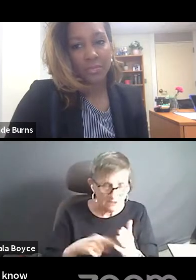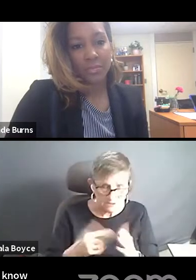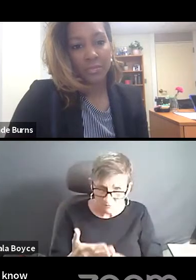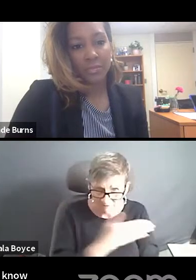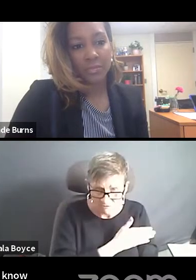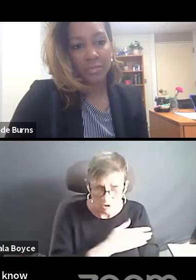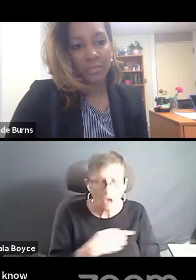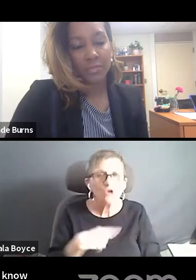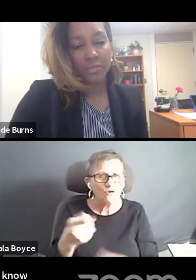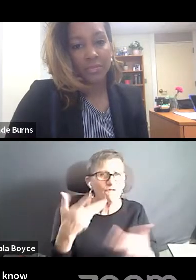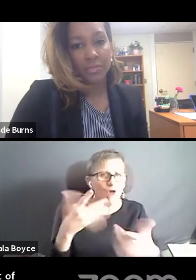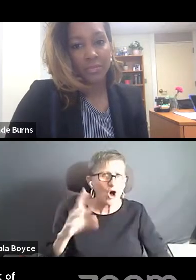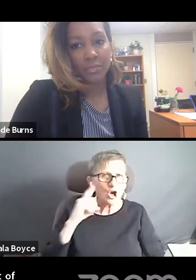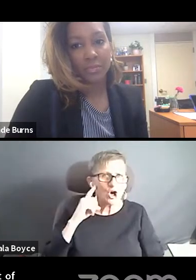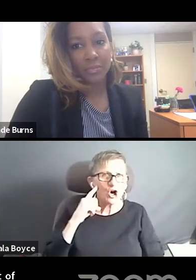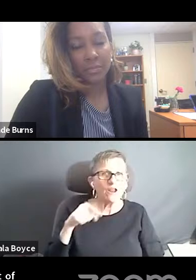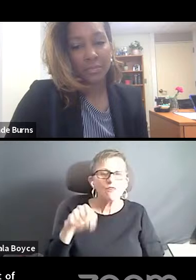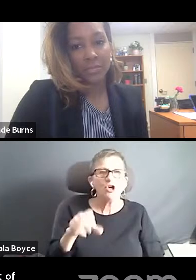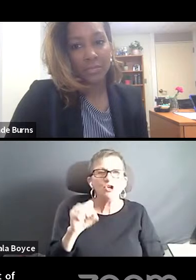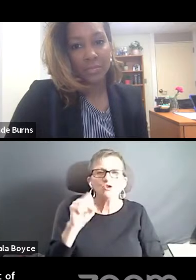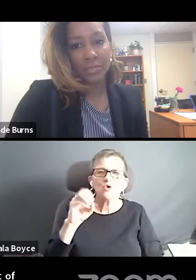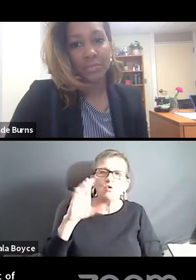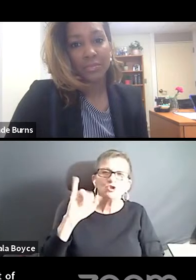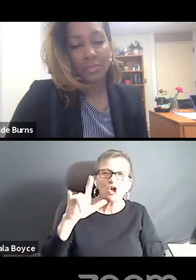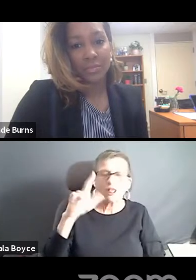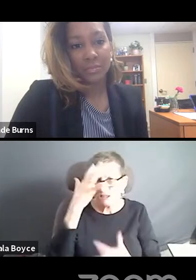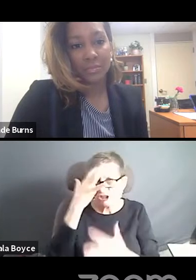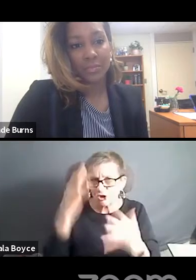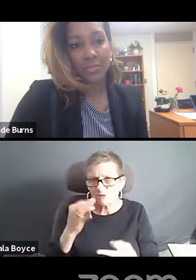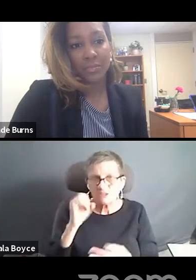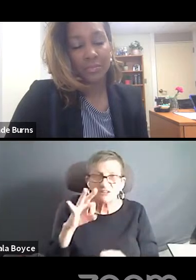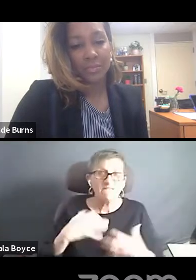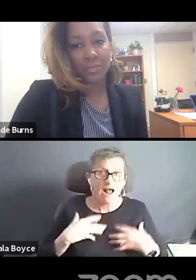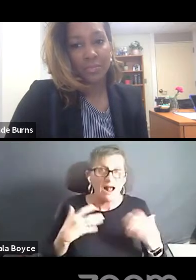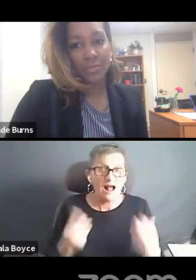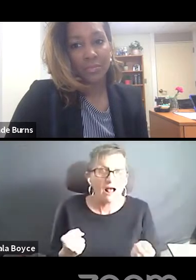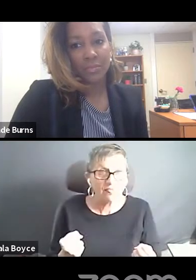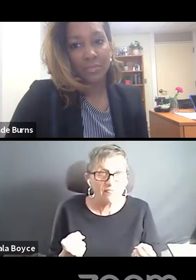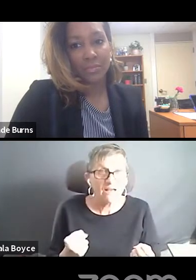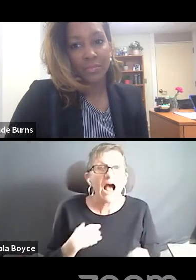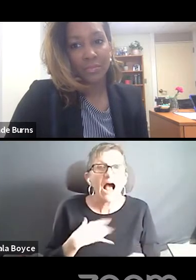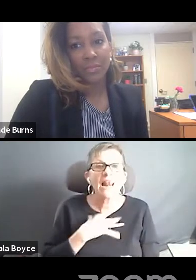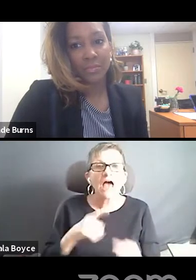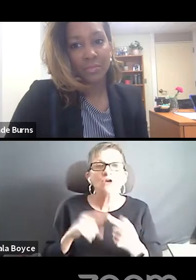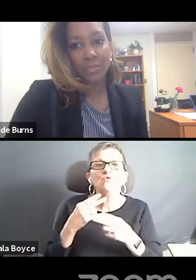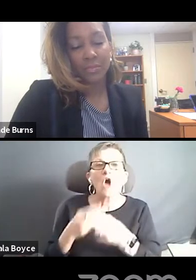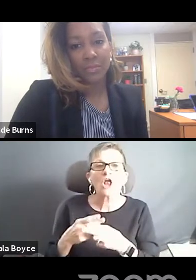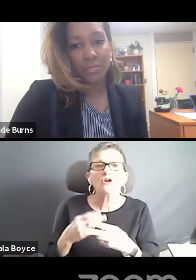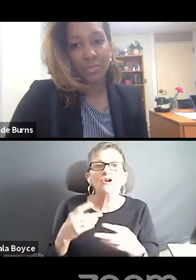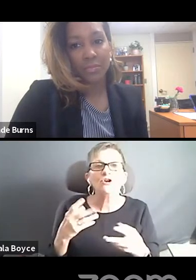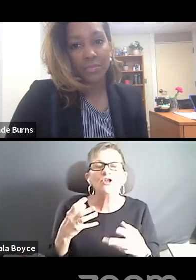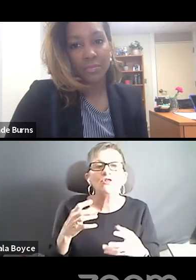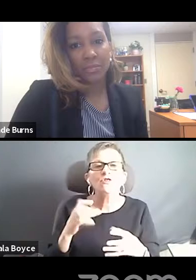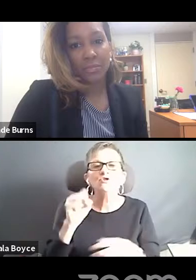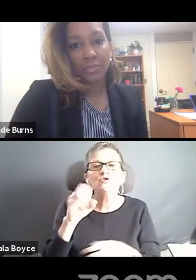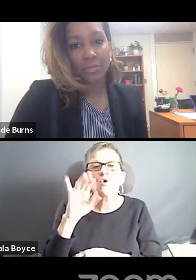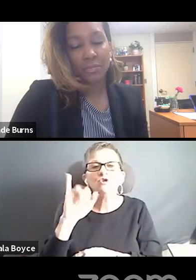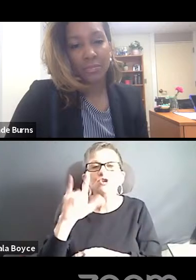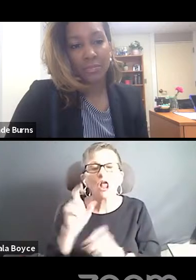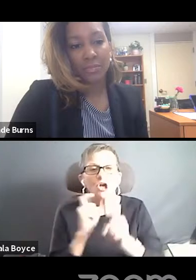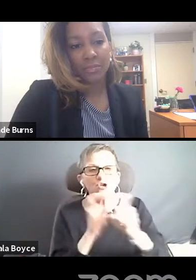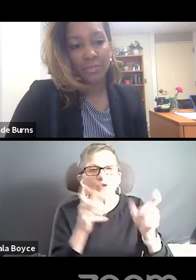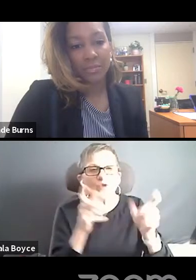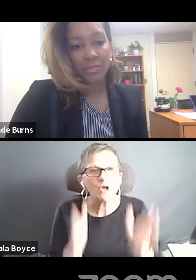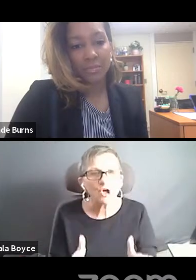all certainly heard of the social determinants of health, which I sometimes like to refer as the social contributors or even